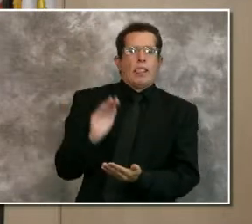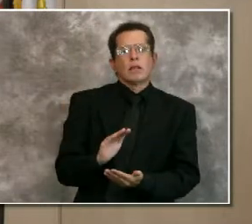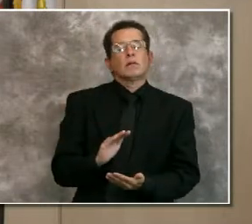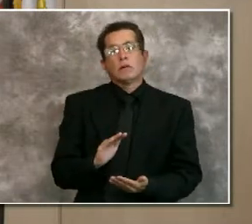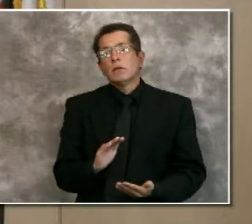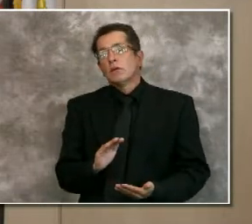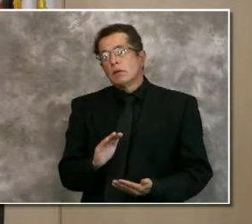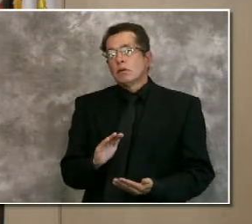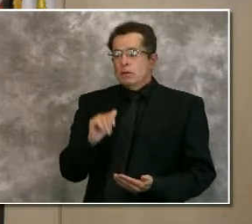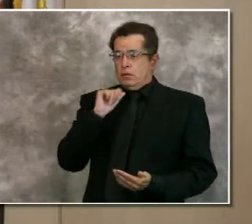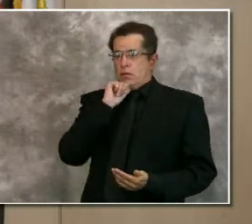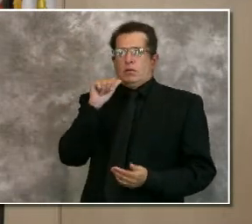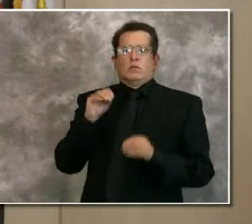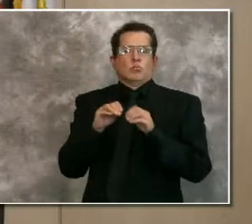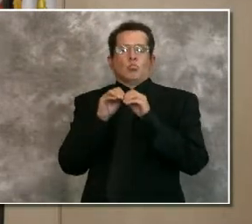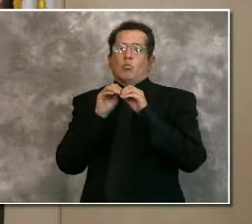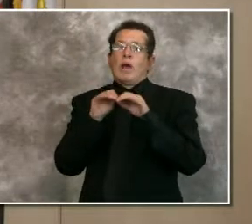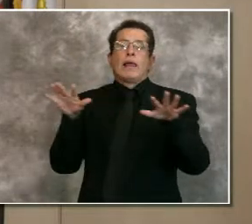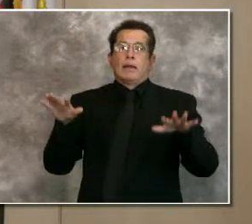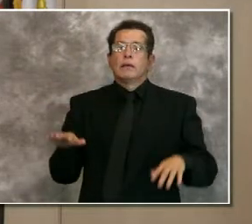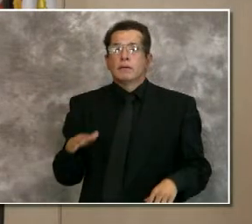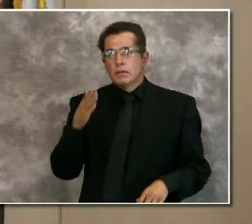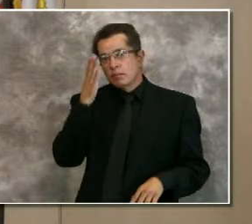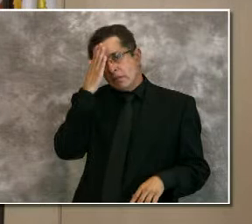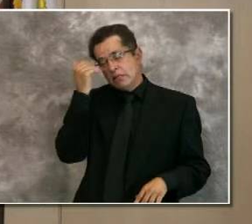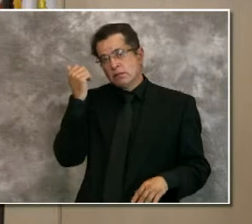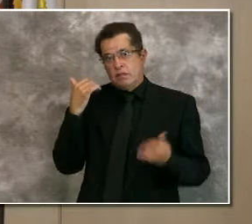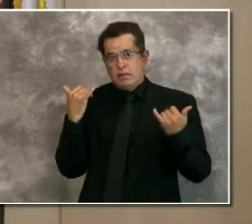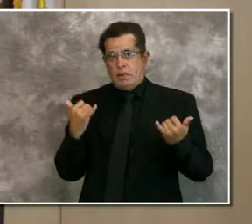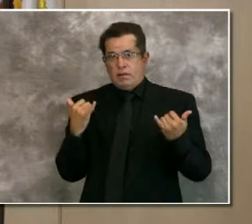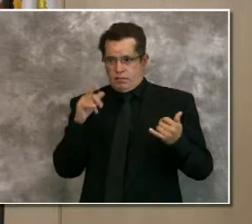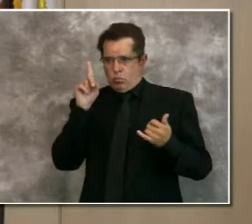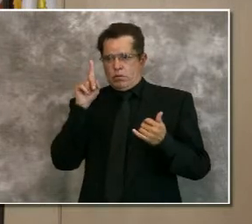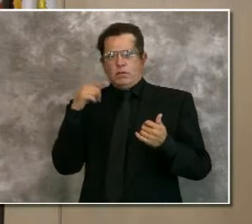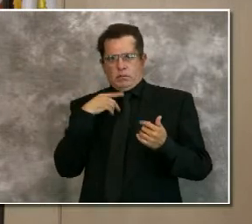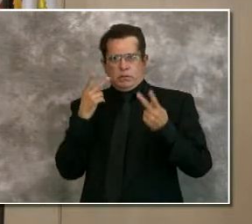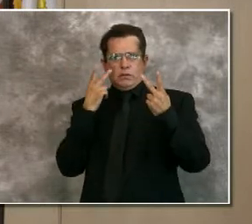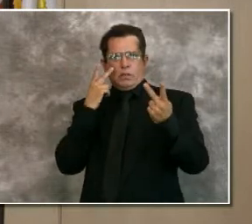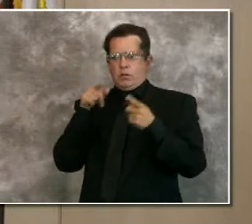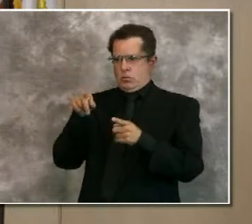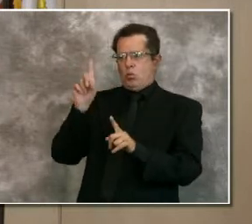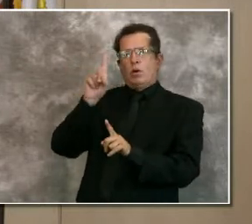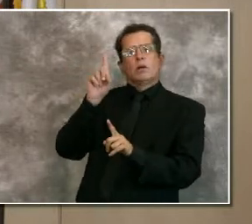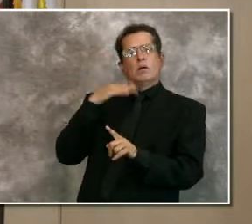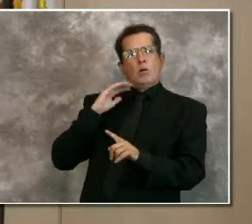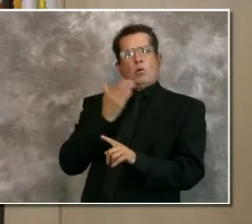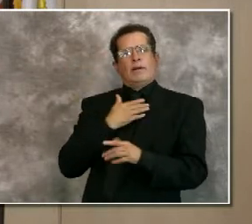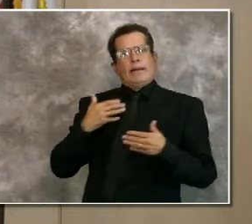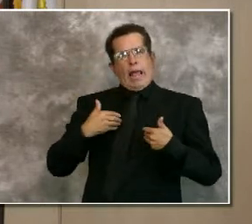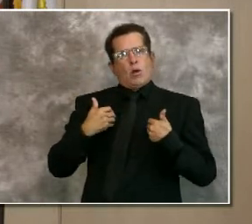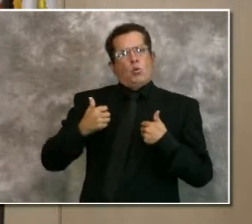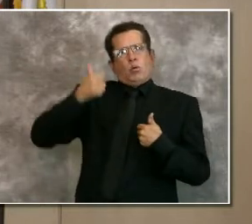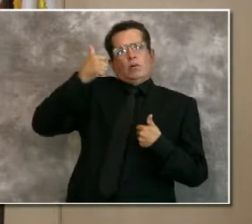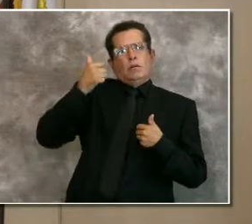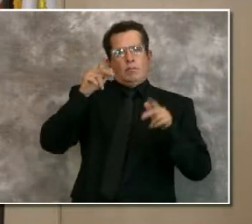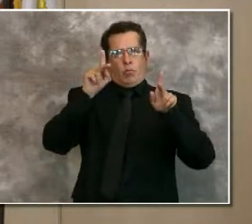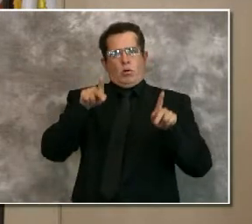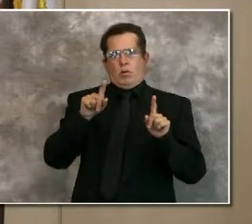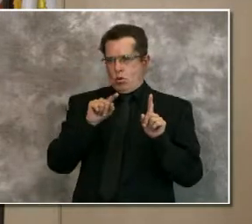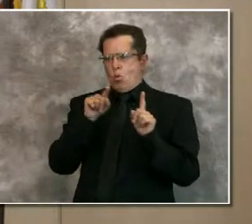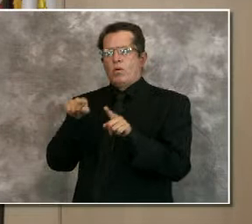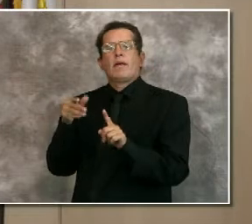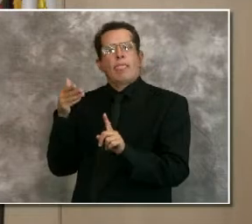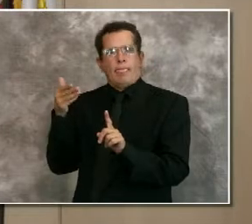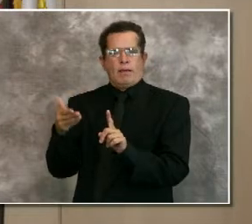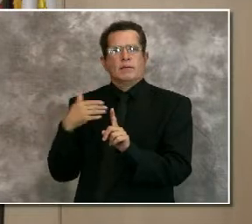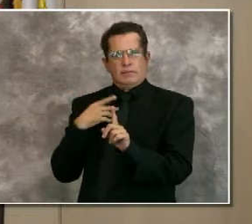the COVID-19 spread, because these are the areas where most of our younger population is going,